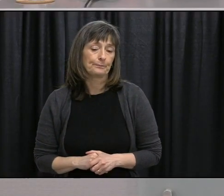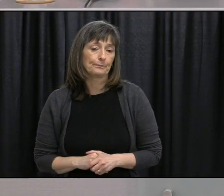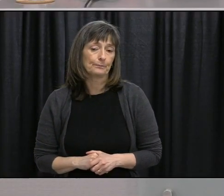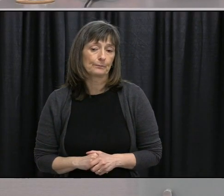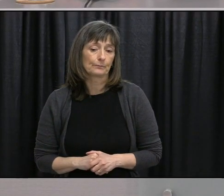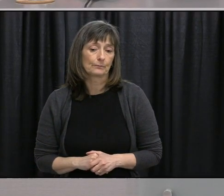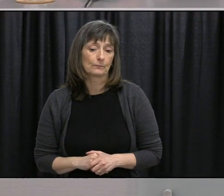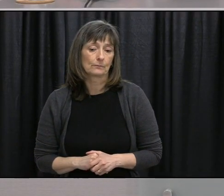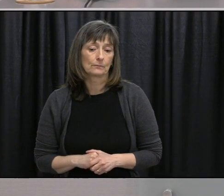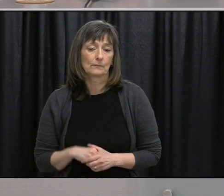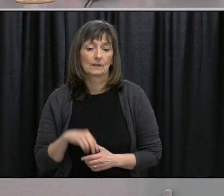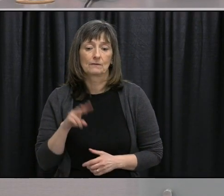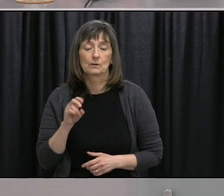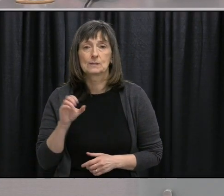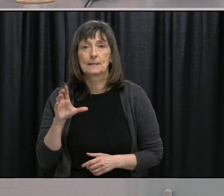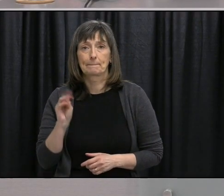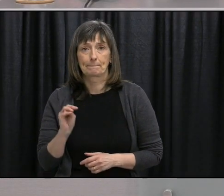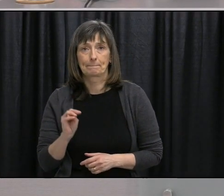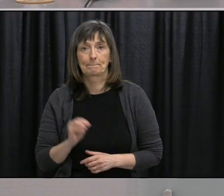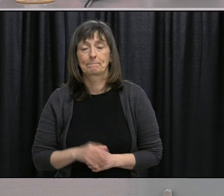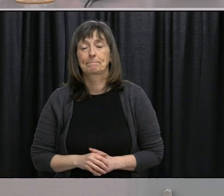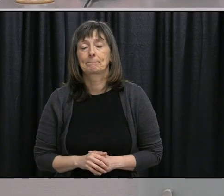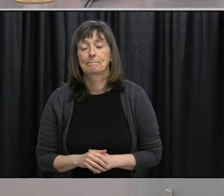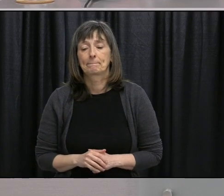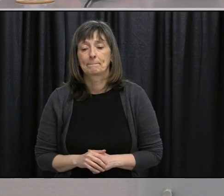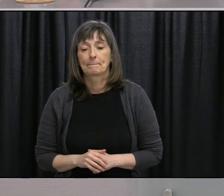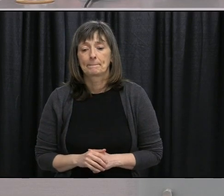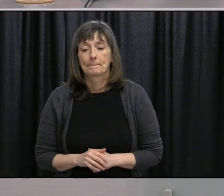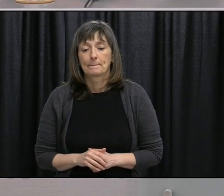is from Ben Murphy of VOCM News. Please go ahead.